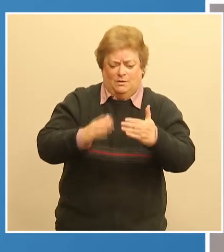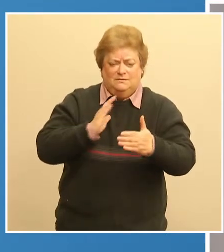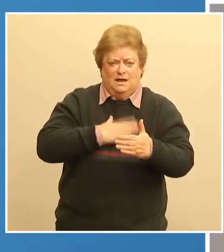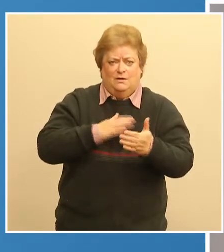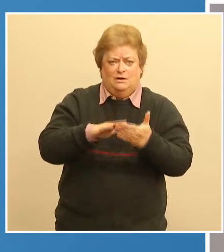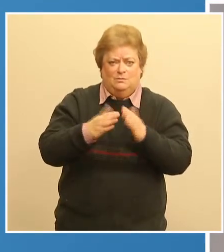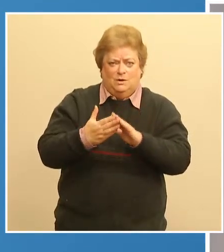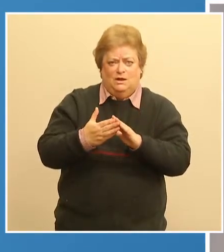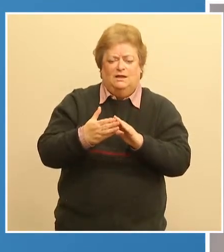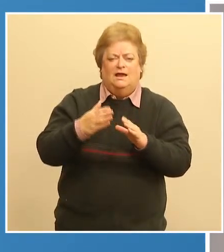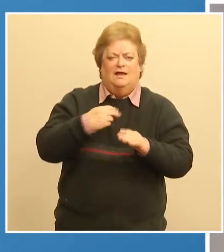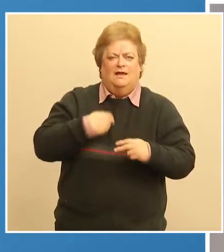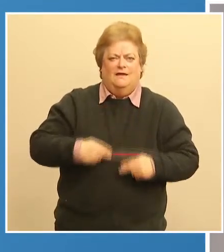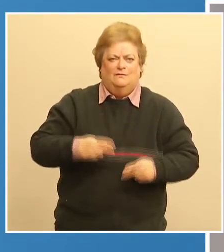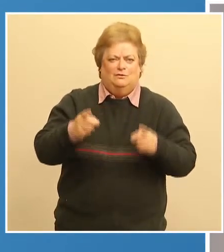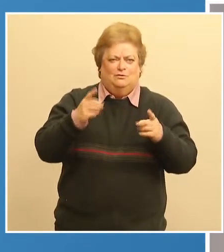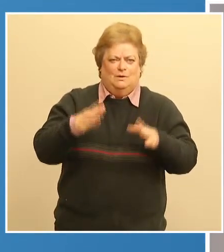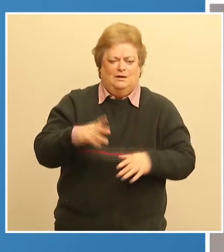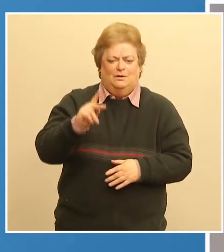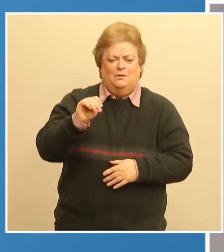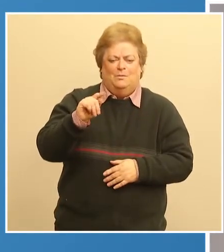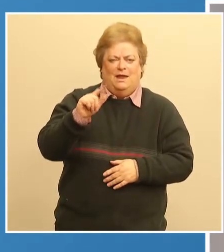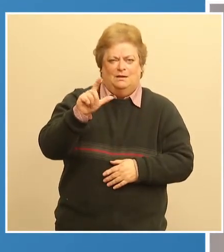Pat Lopez.